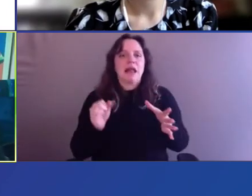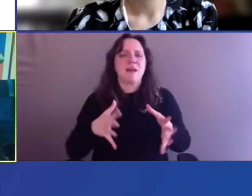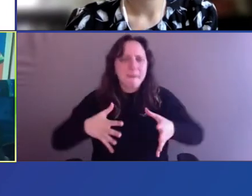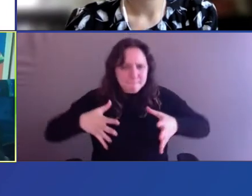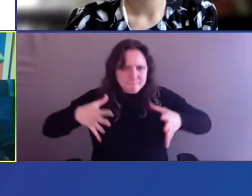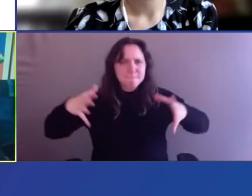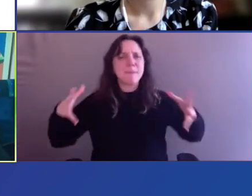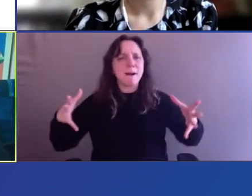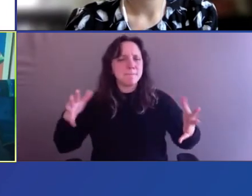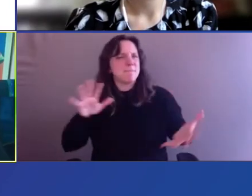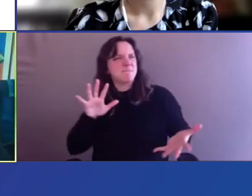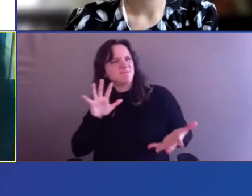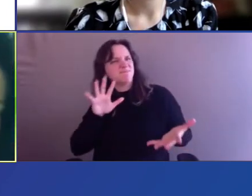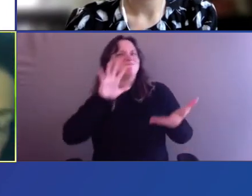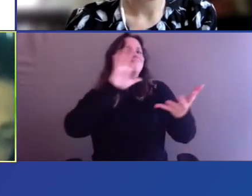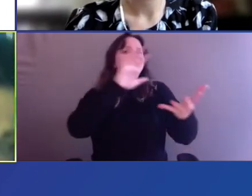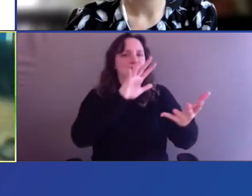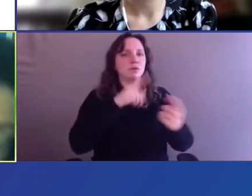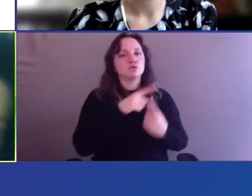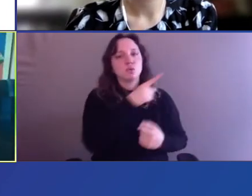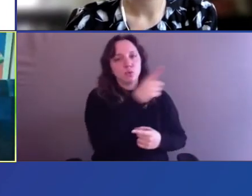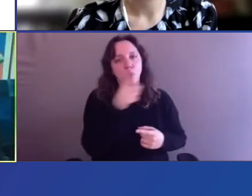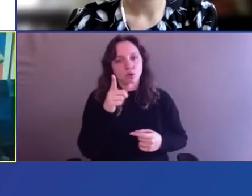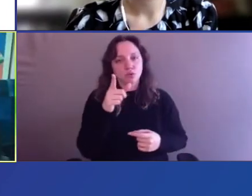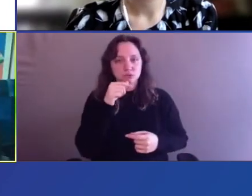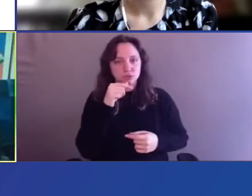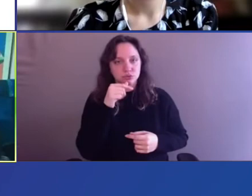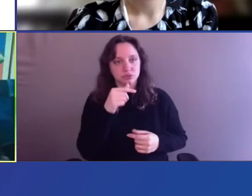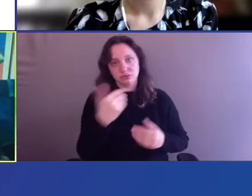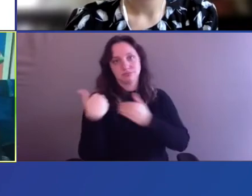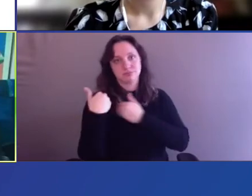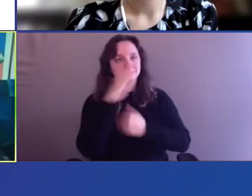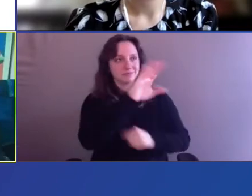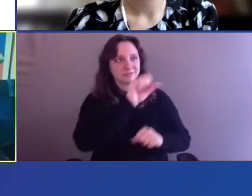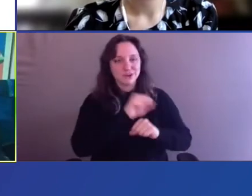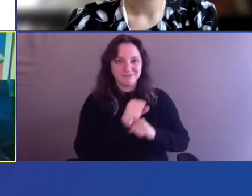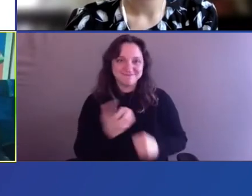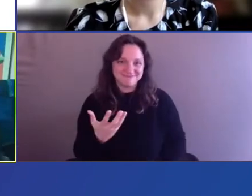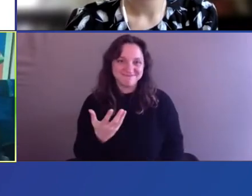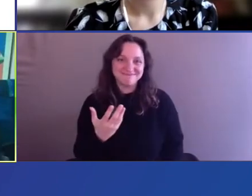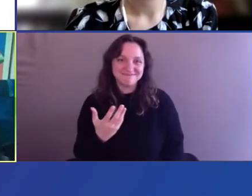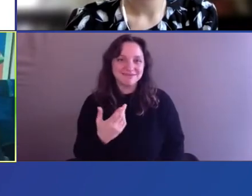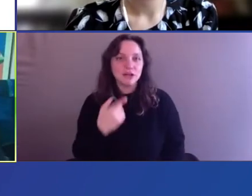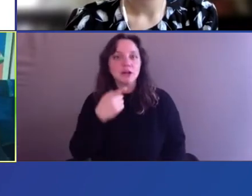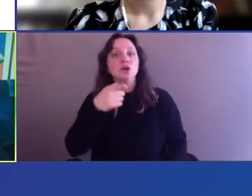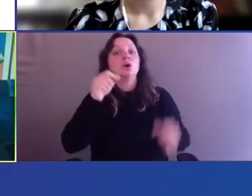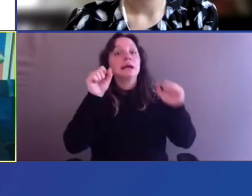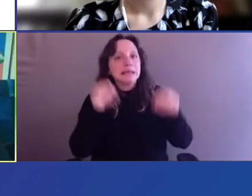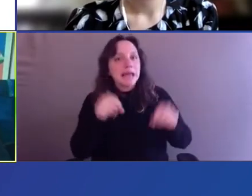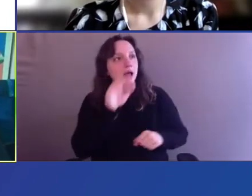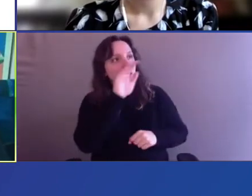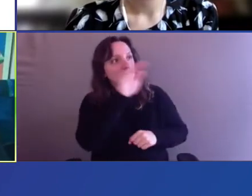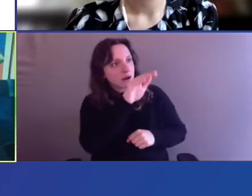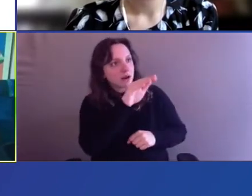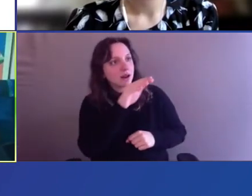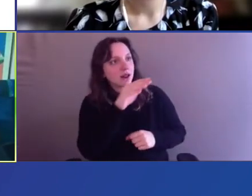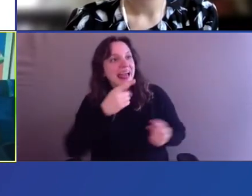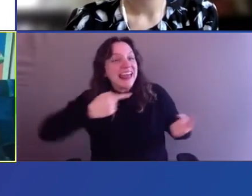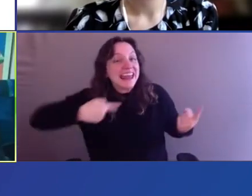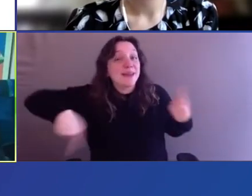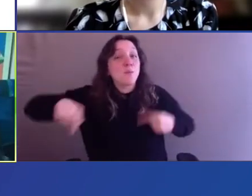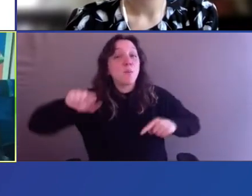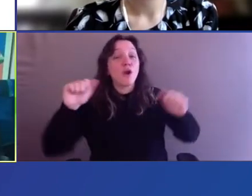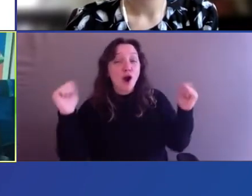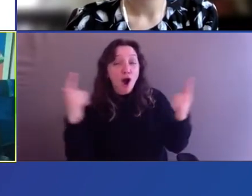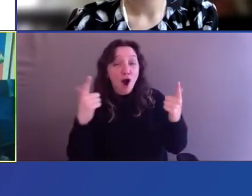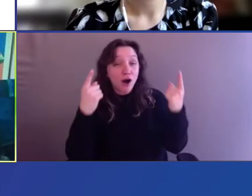the people who have the time, or the people you ask to do it for you, to be on solid ground with something